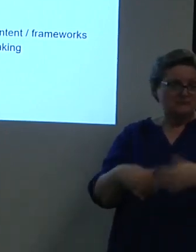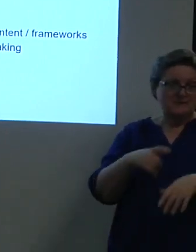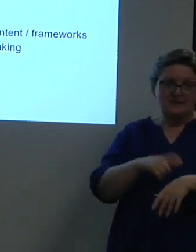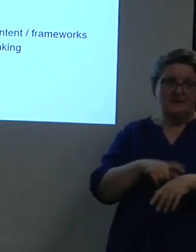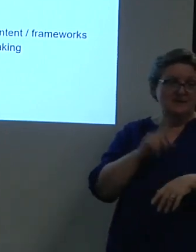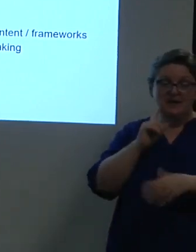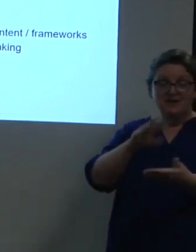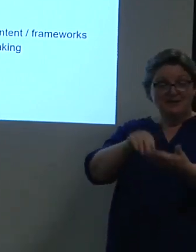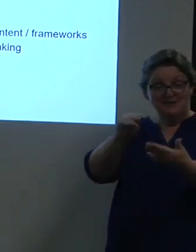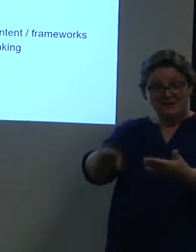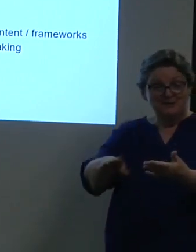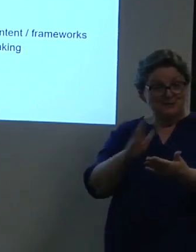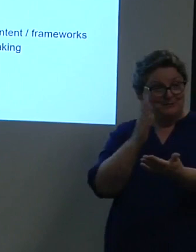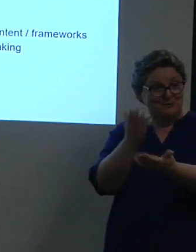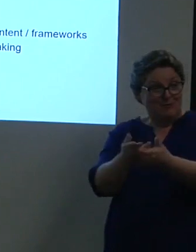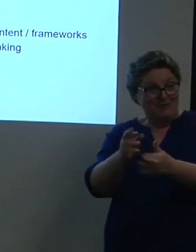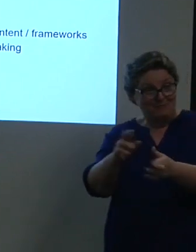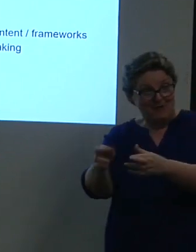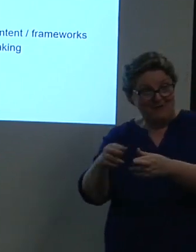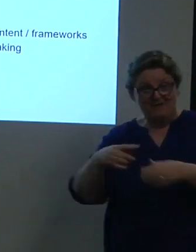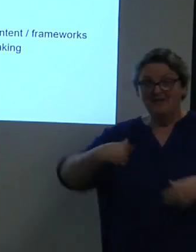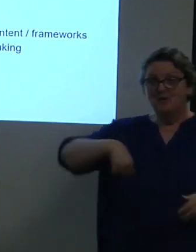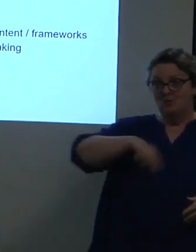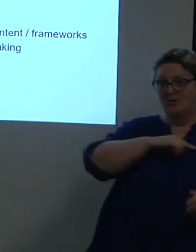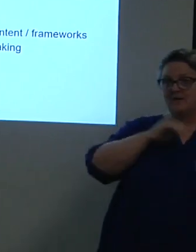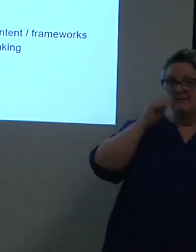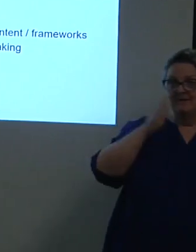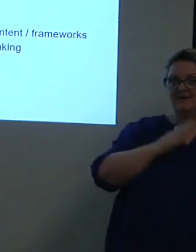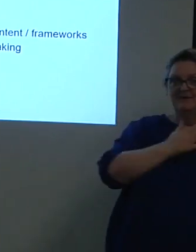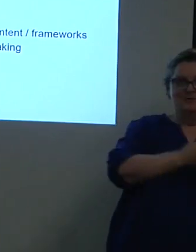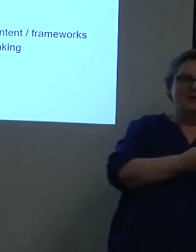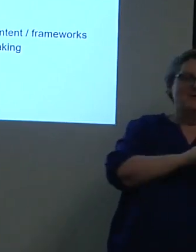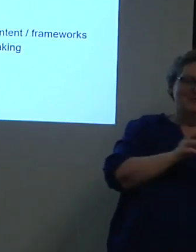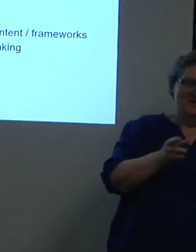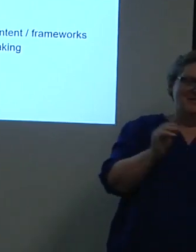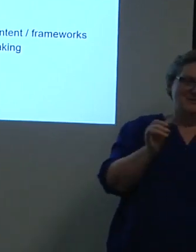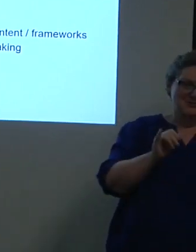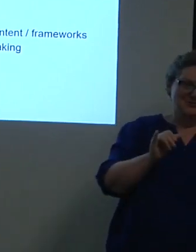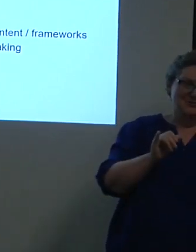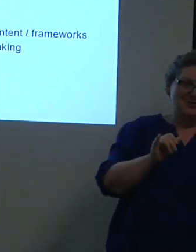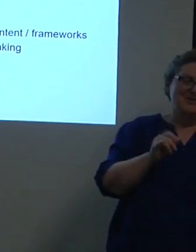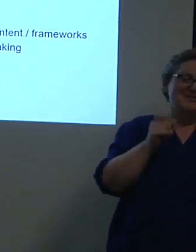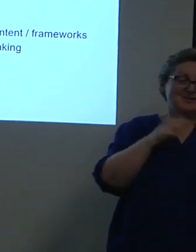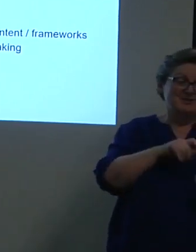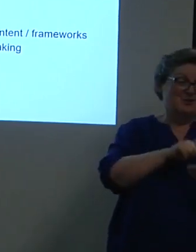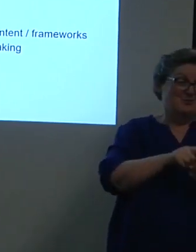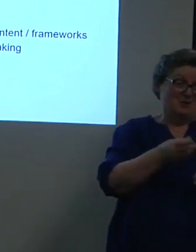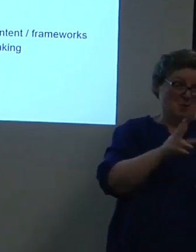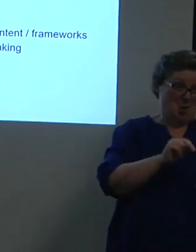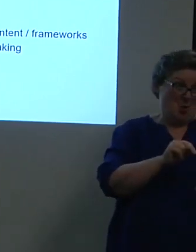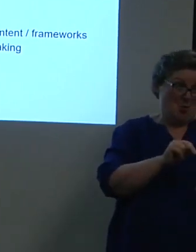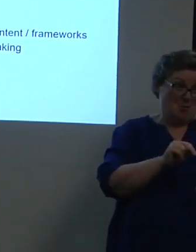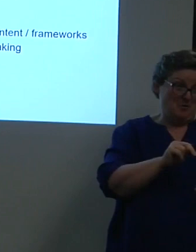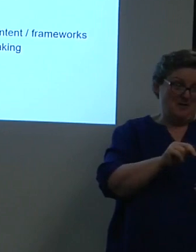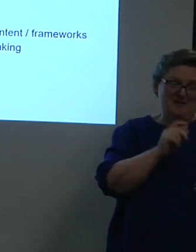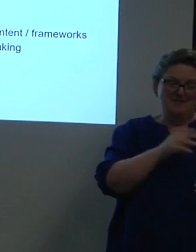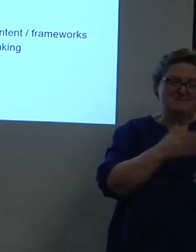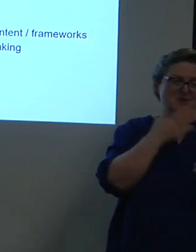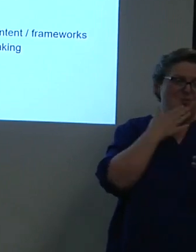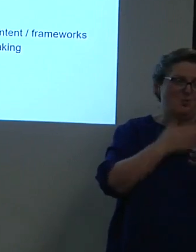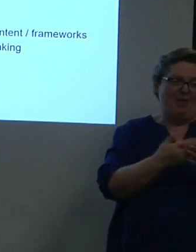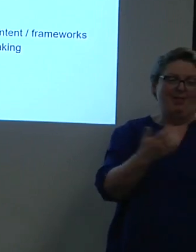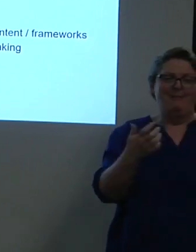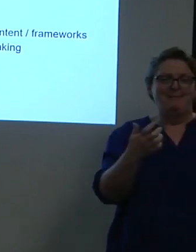it's not just the students who have to be prepared, right? We need to be prepared as faculty. So especially if you're going to write your own, it needs to be really